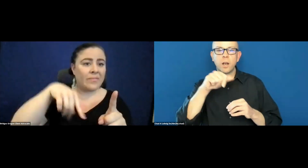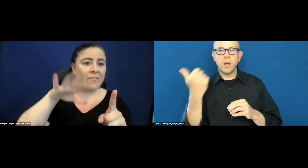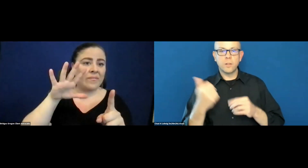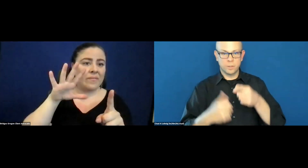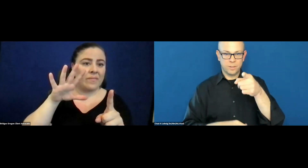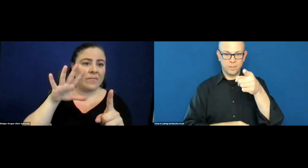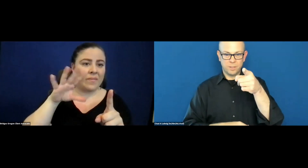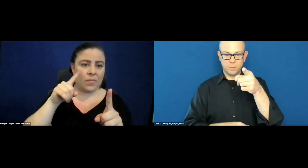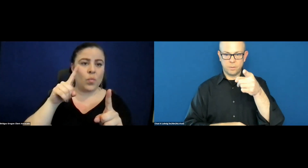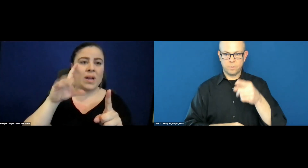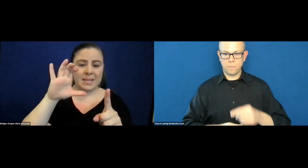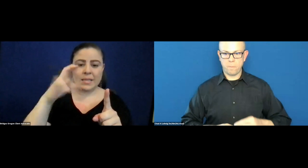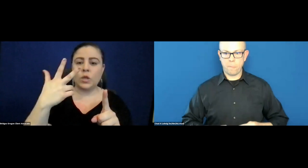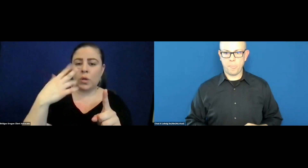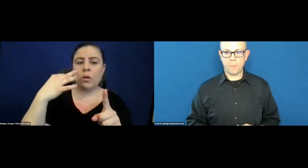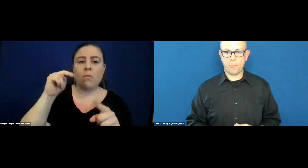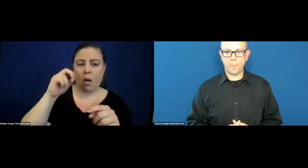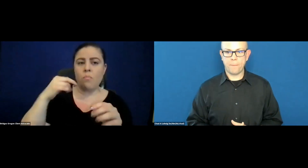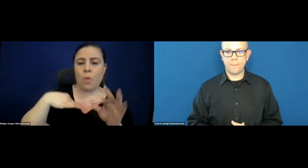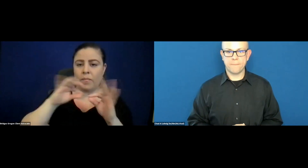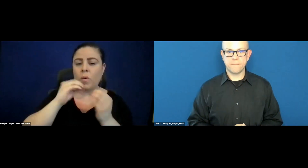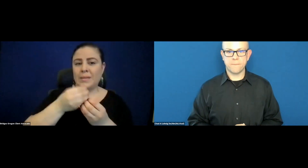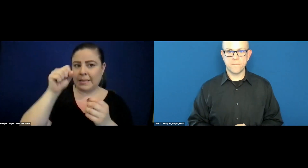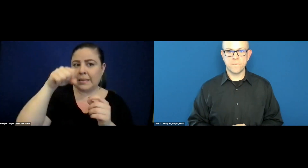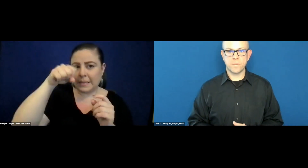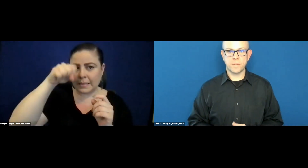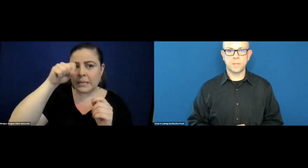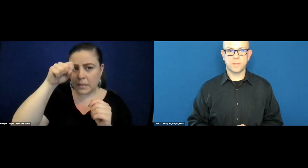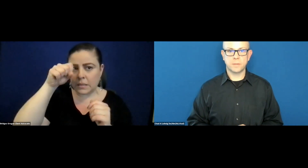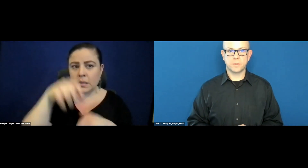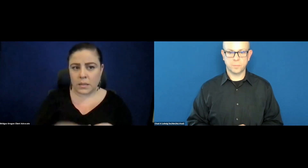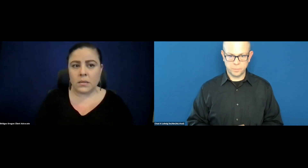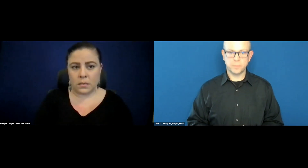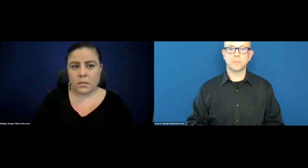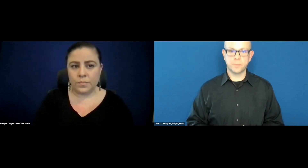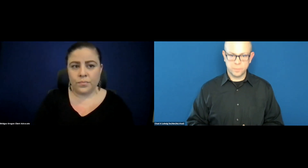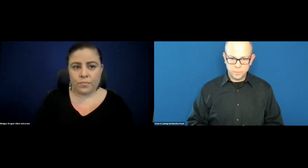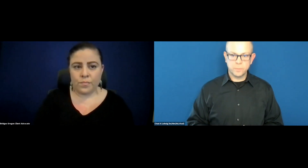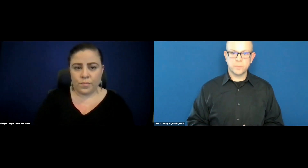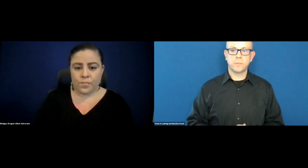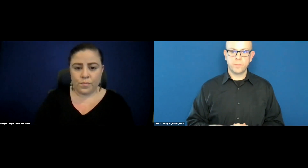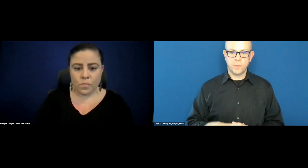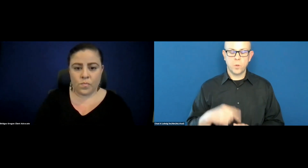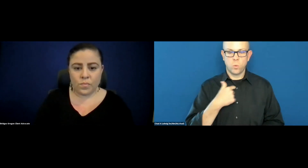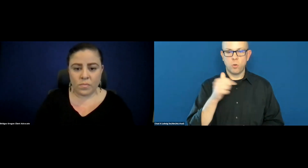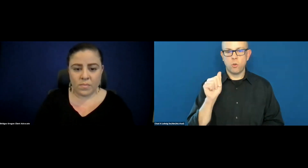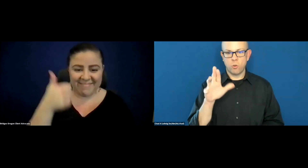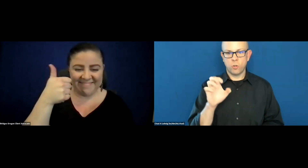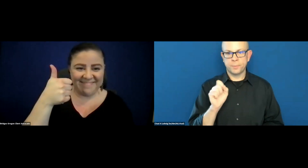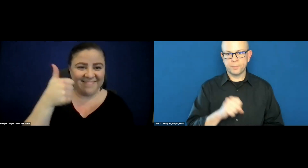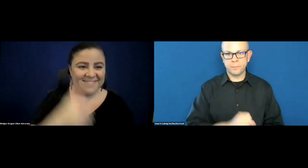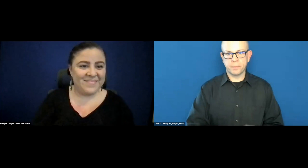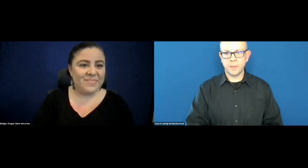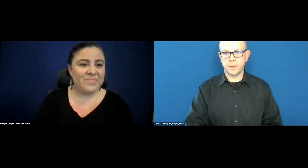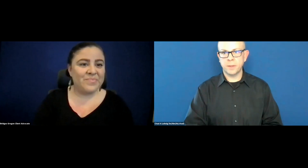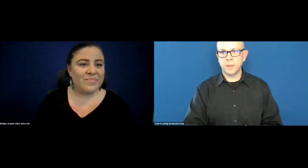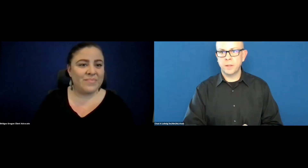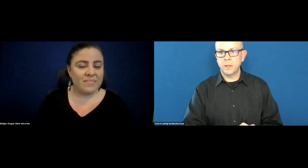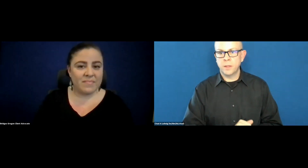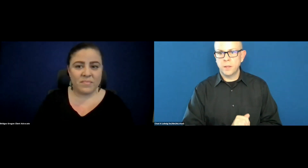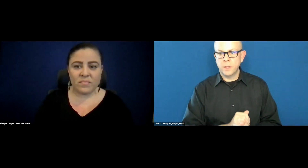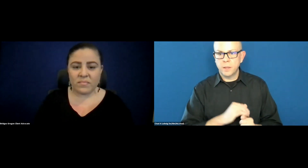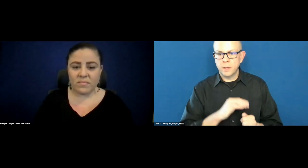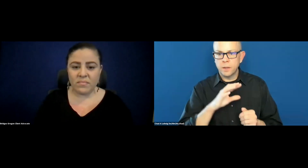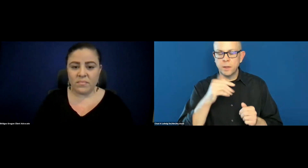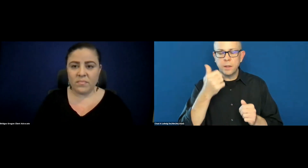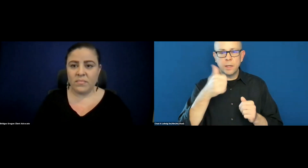Oh, did you see the question? They're asking if they're 501c3. We are a nonprofit organization, yes. Yes, we are,